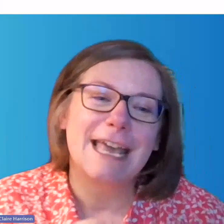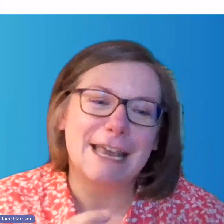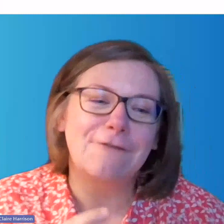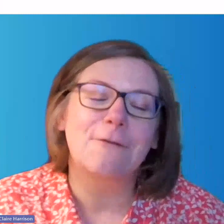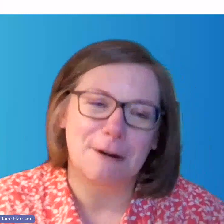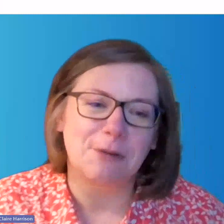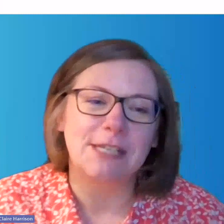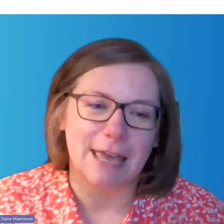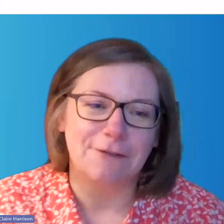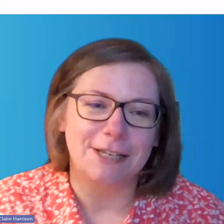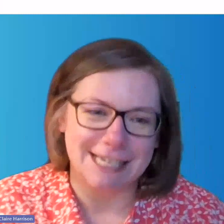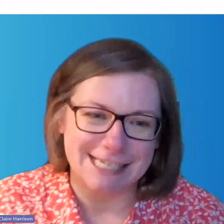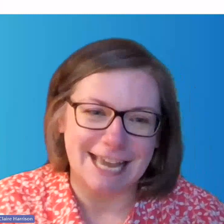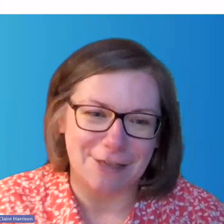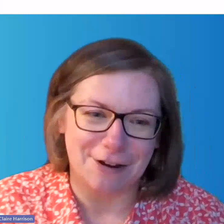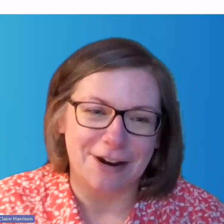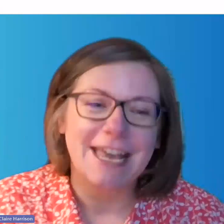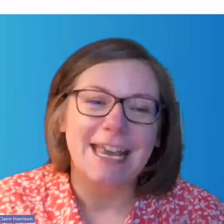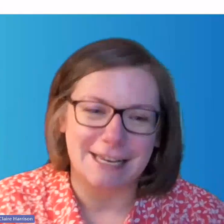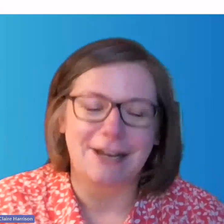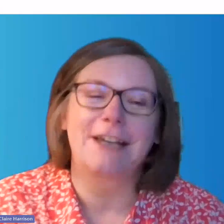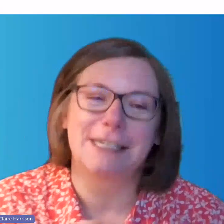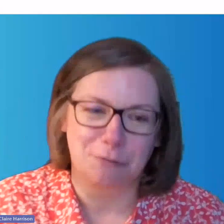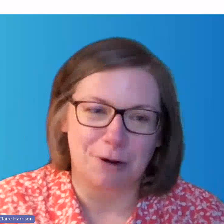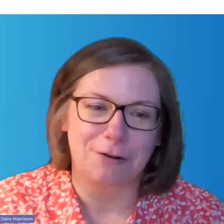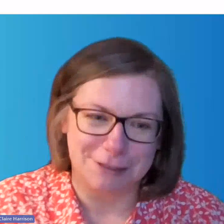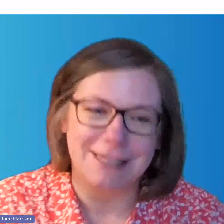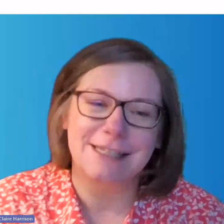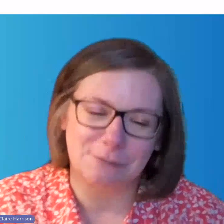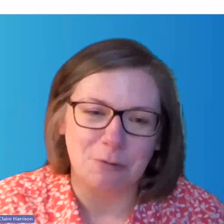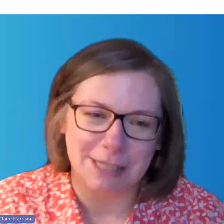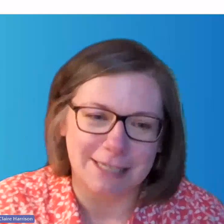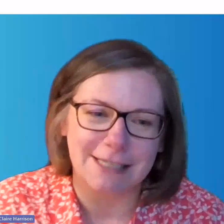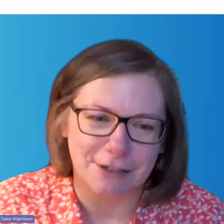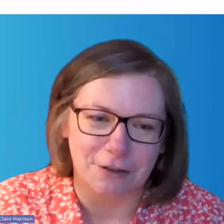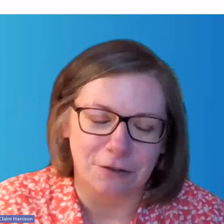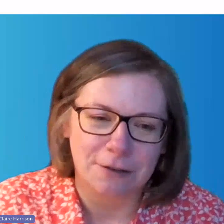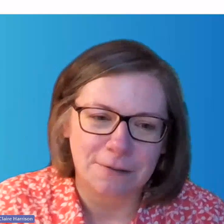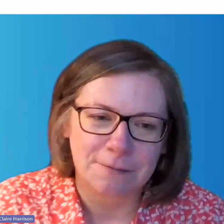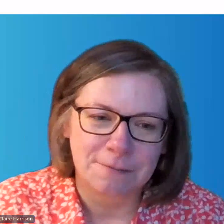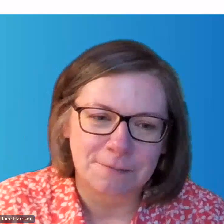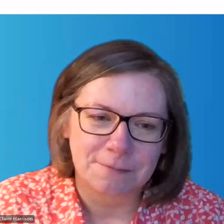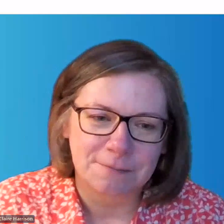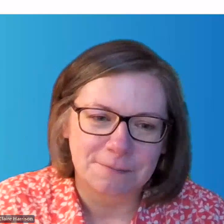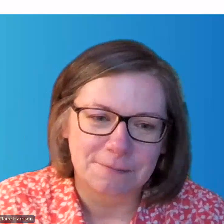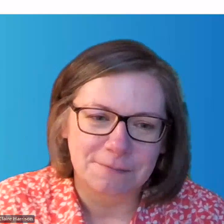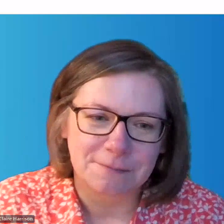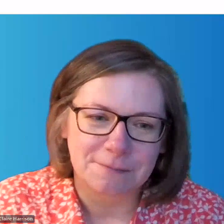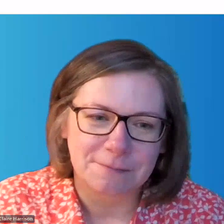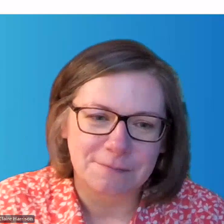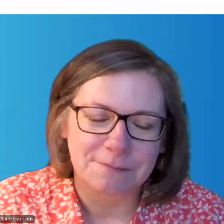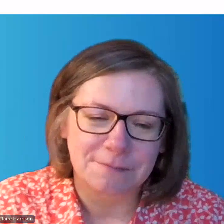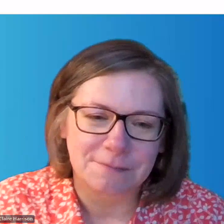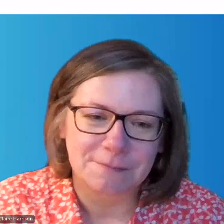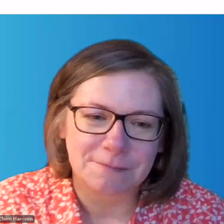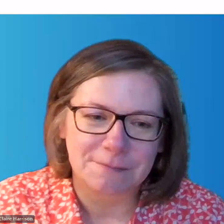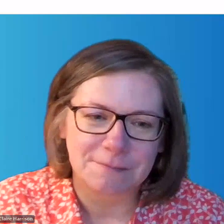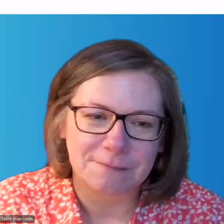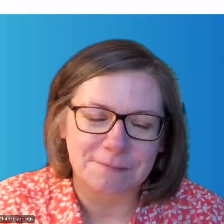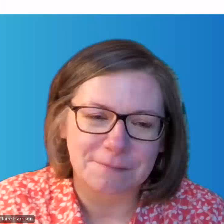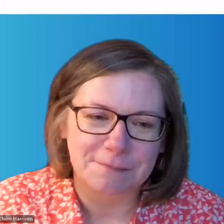of a, if we're able to get the funding together in an ideal world, this is what we'd like to do? So I'm going to